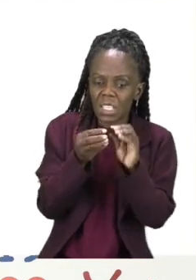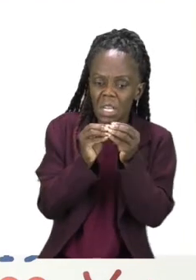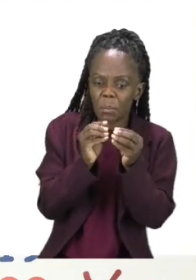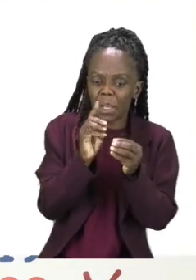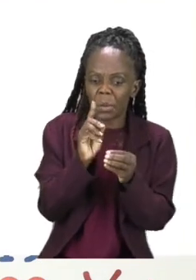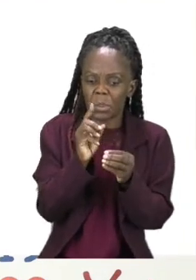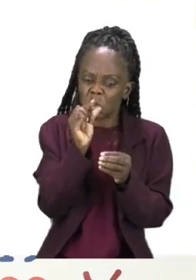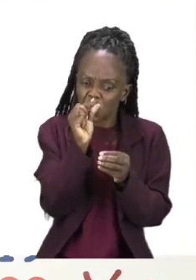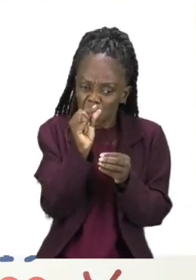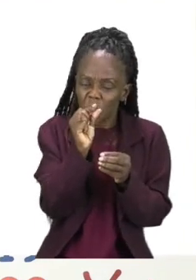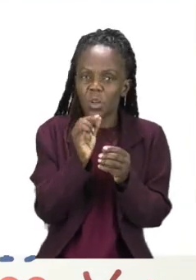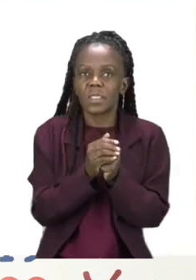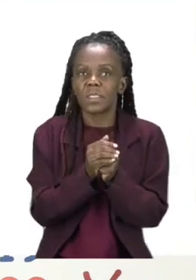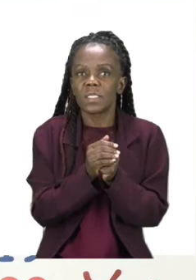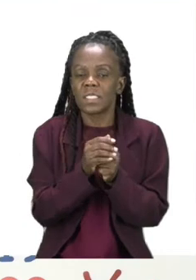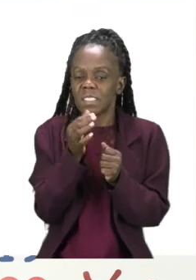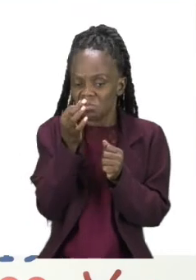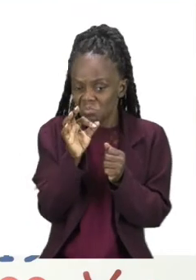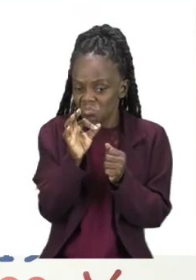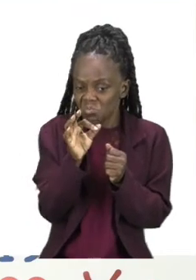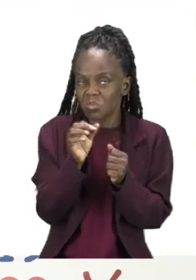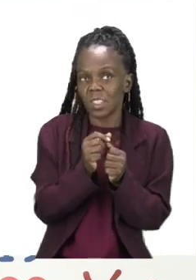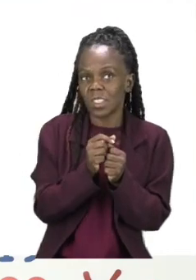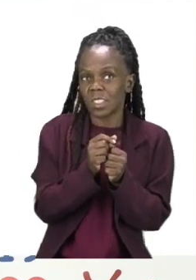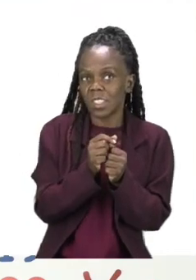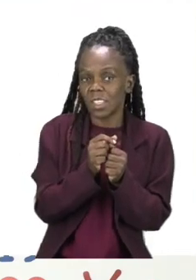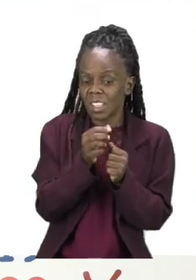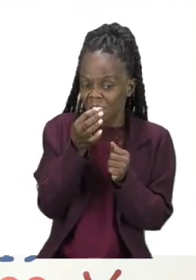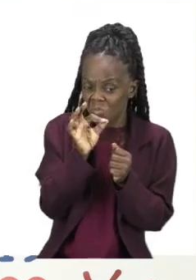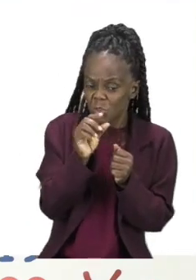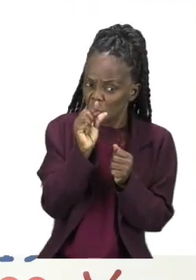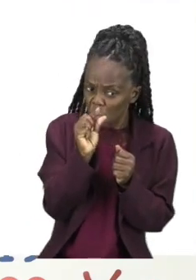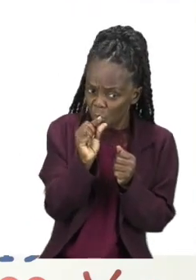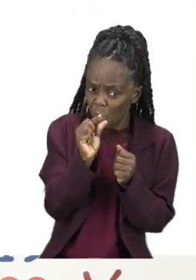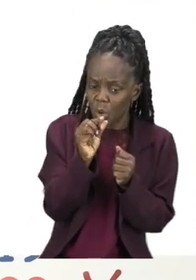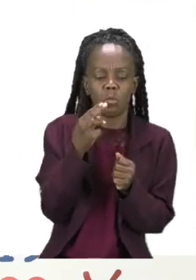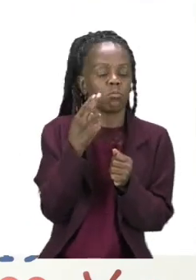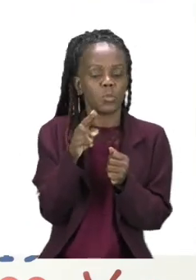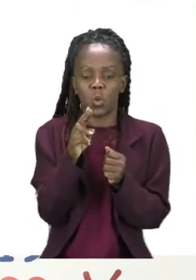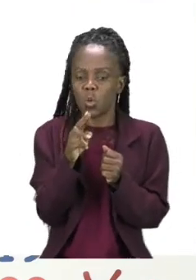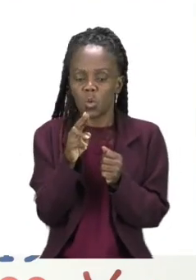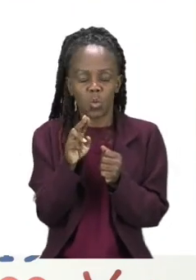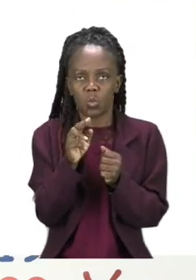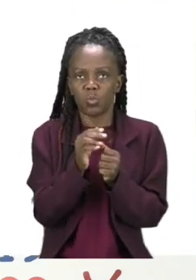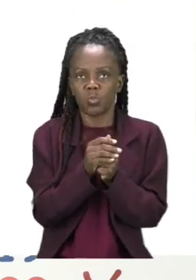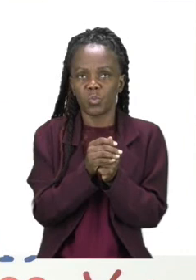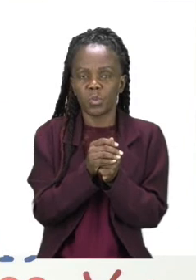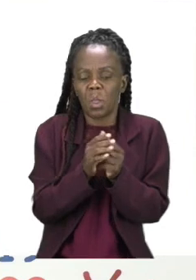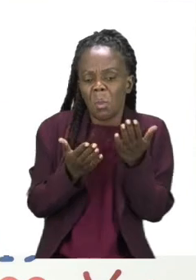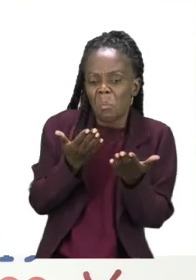Now, 9. Is it 9? No. How